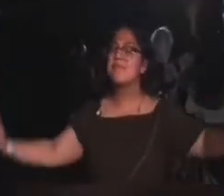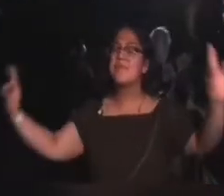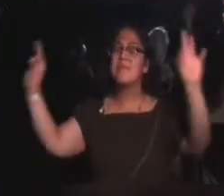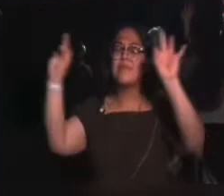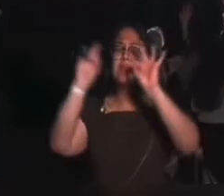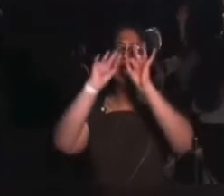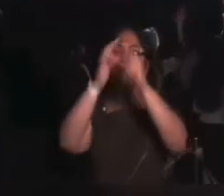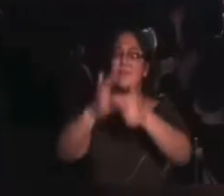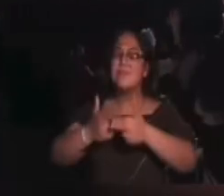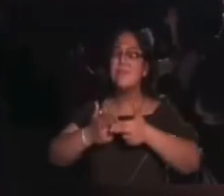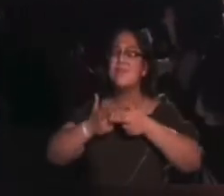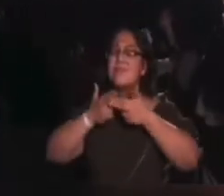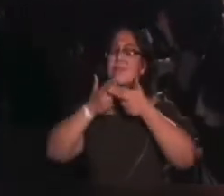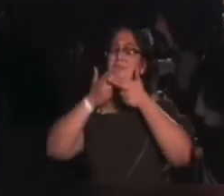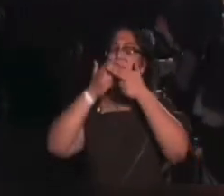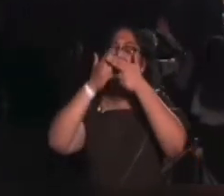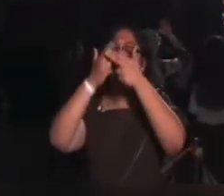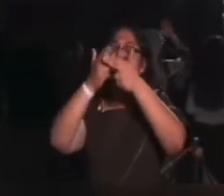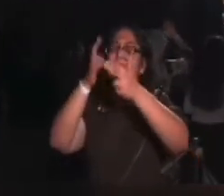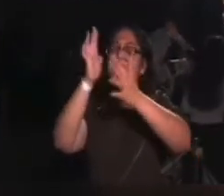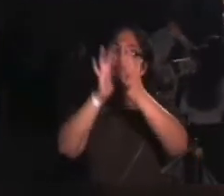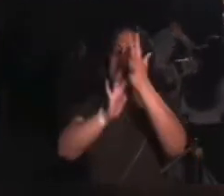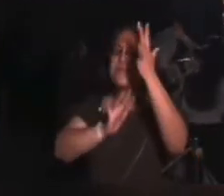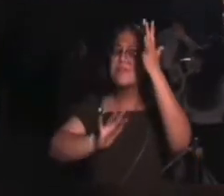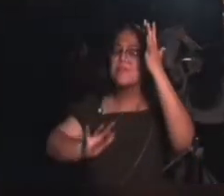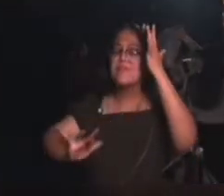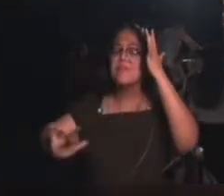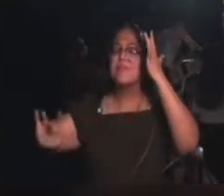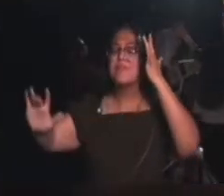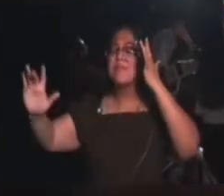Digno de alabar,